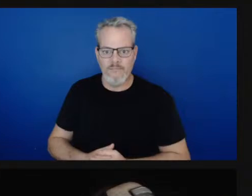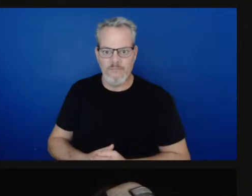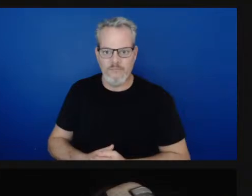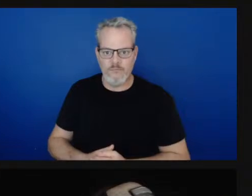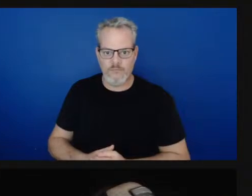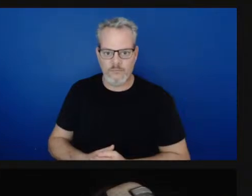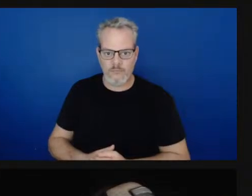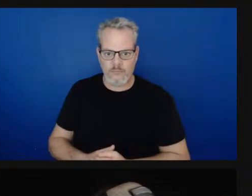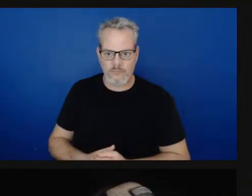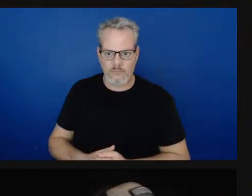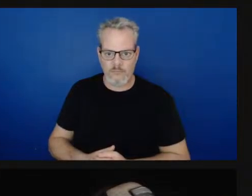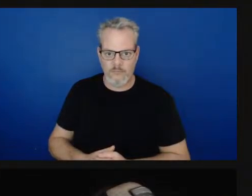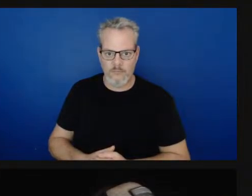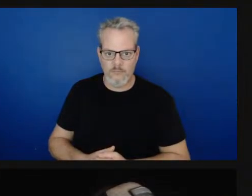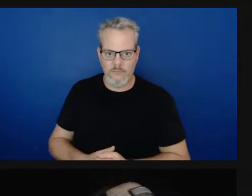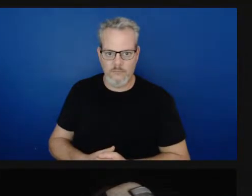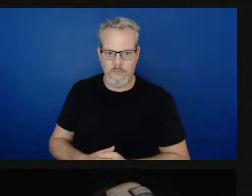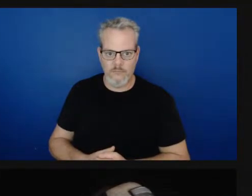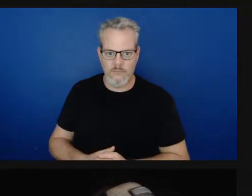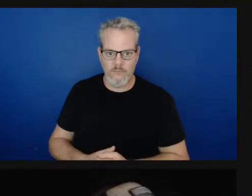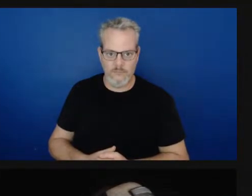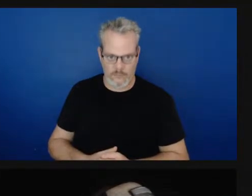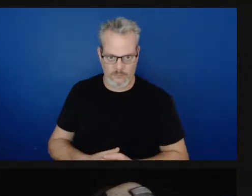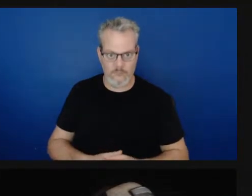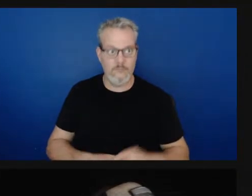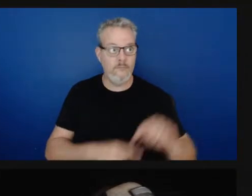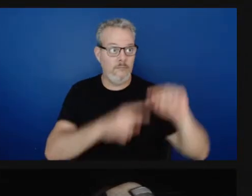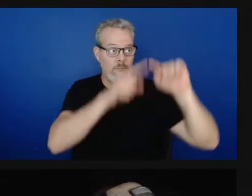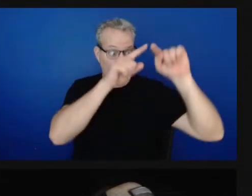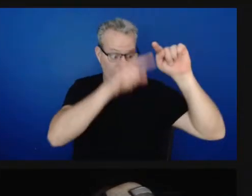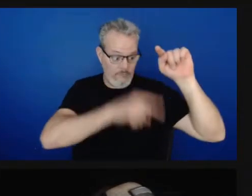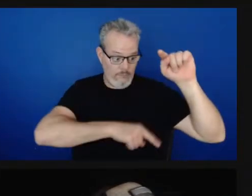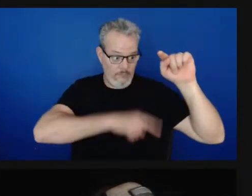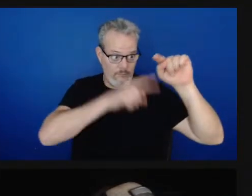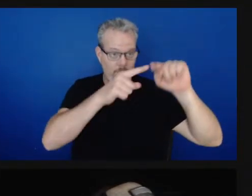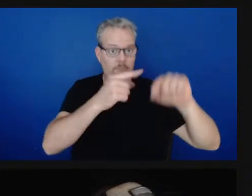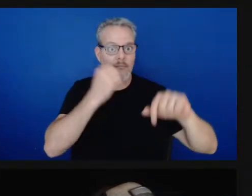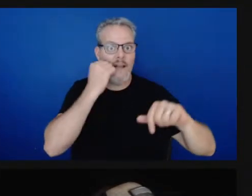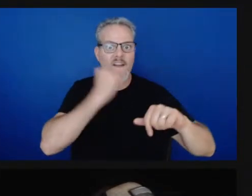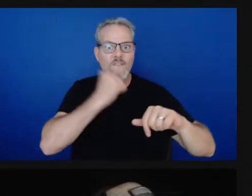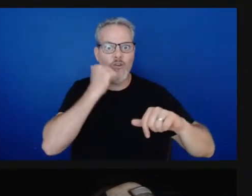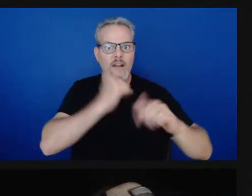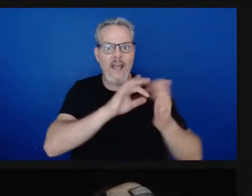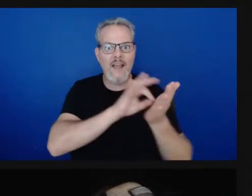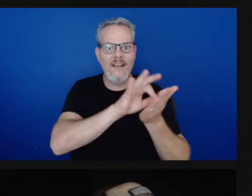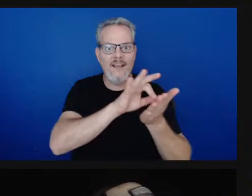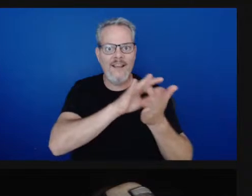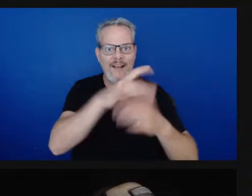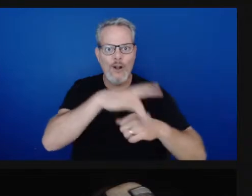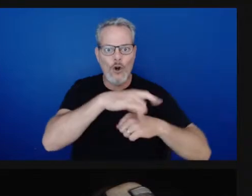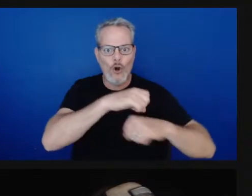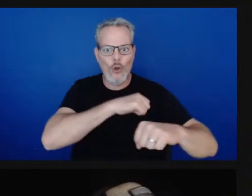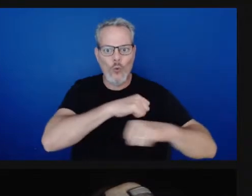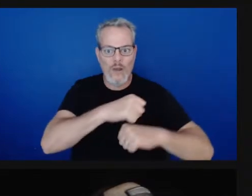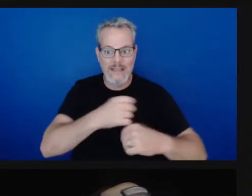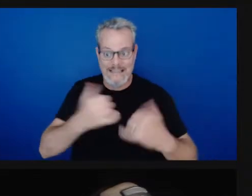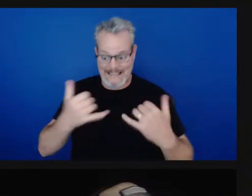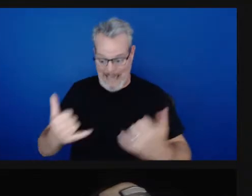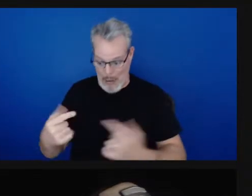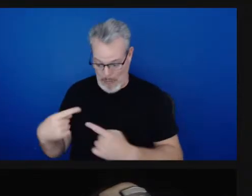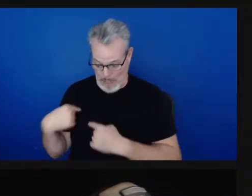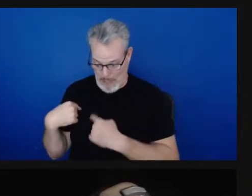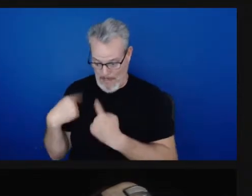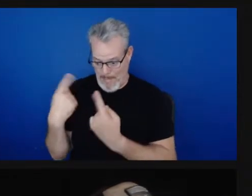Looking at that as the earthquake counts per day, here we are with 0 counts in the last,